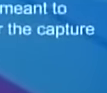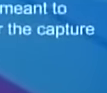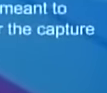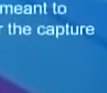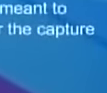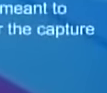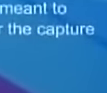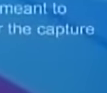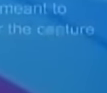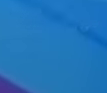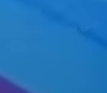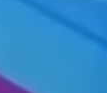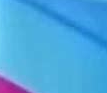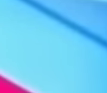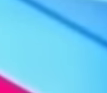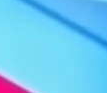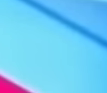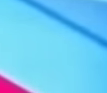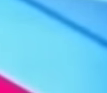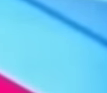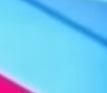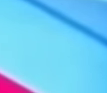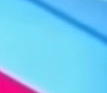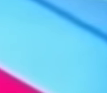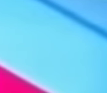infiltrate into Lower Juba.